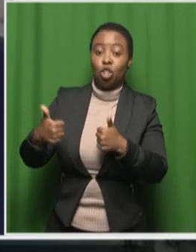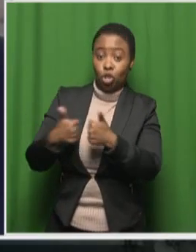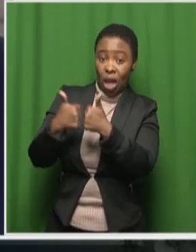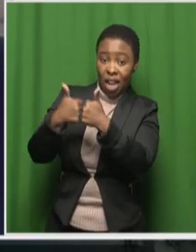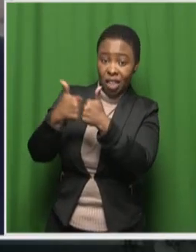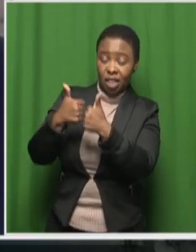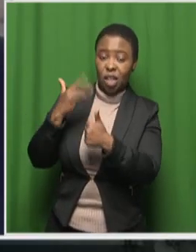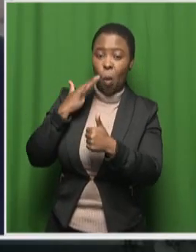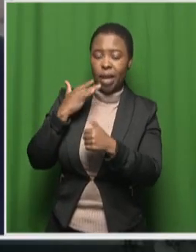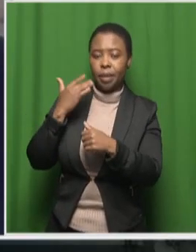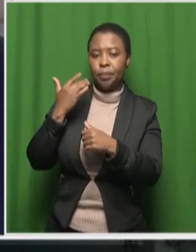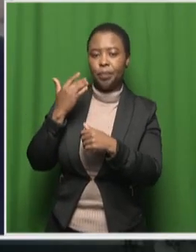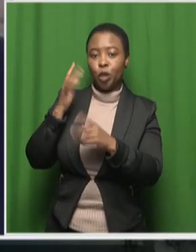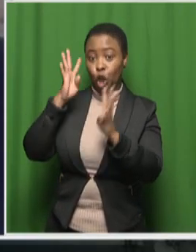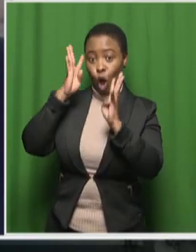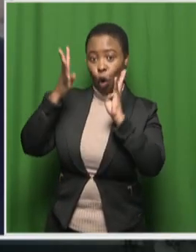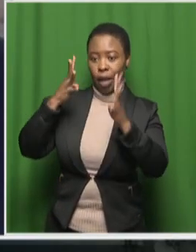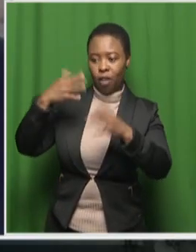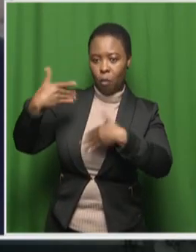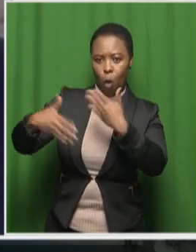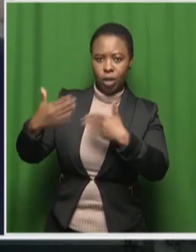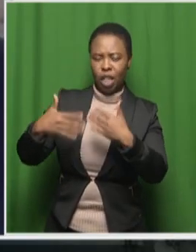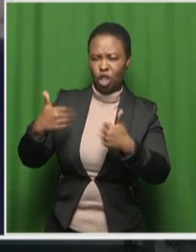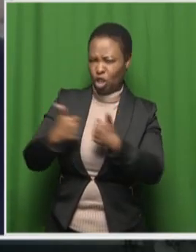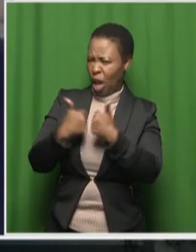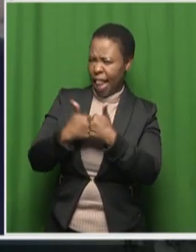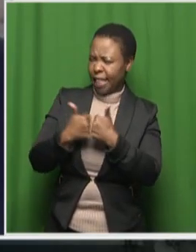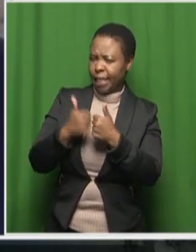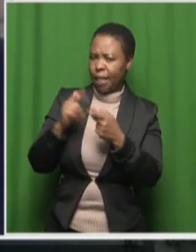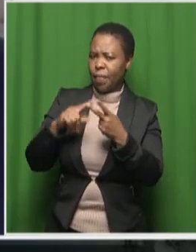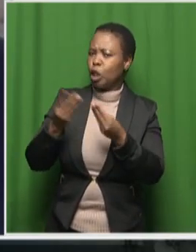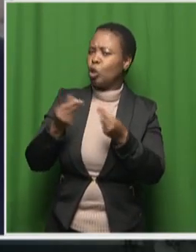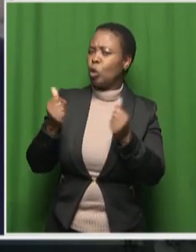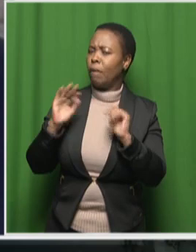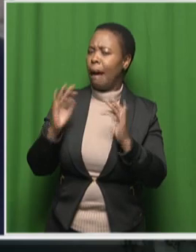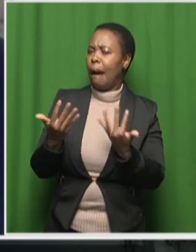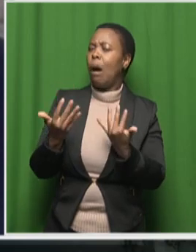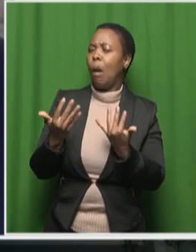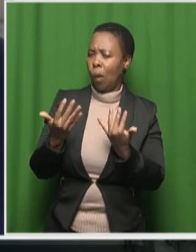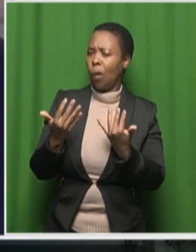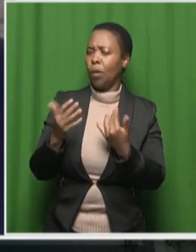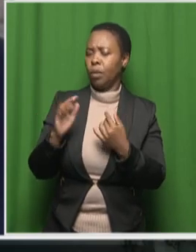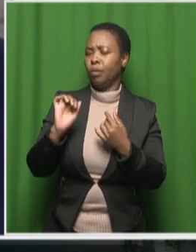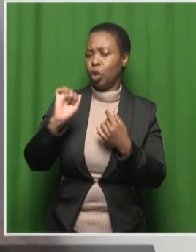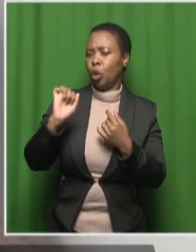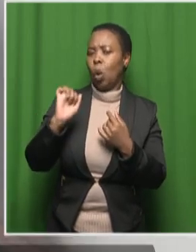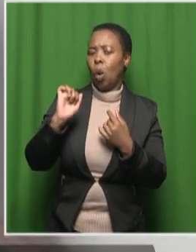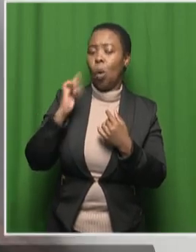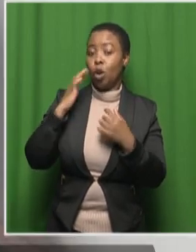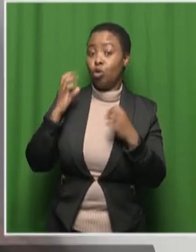or the creative process? And if so, how would you have overcoming your own inertia as well?